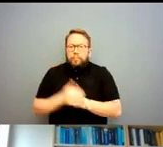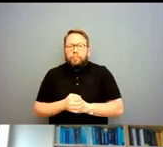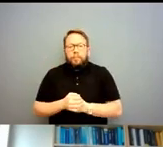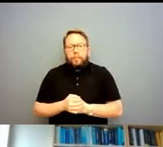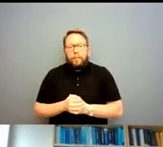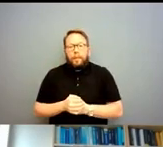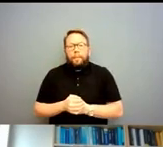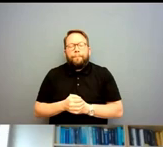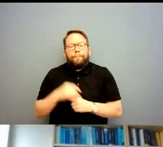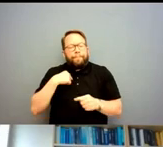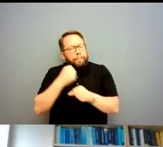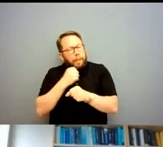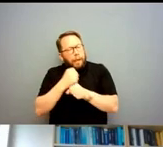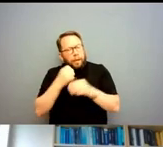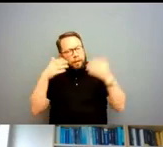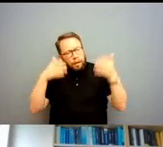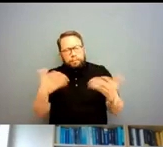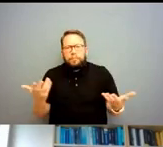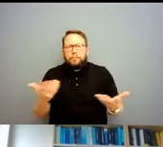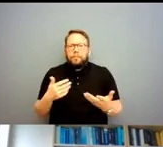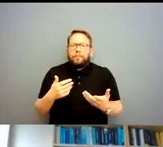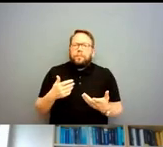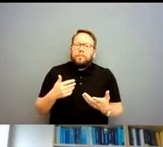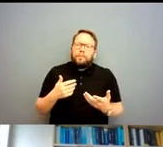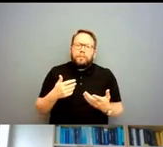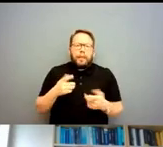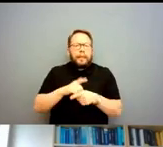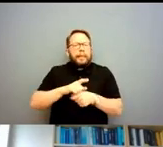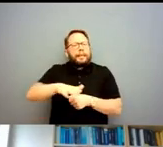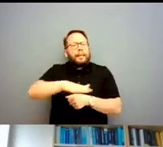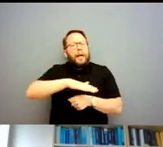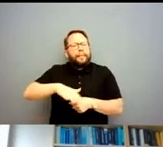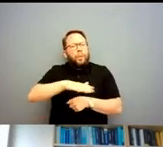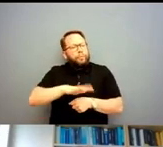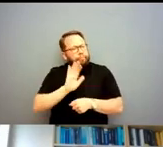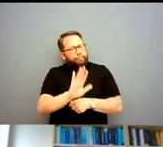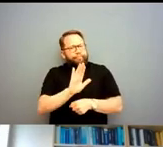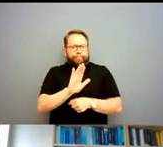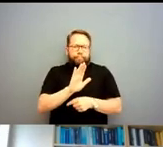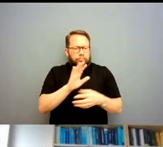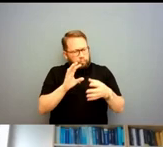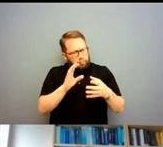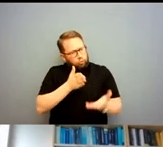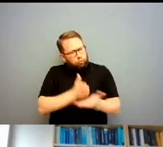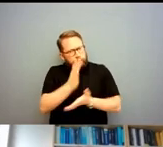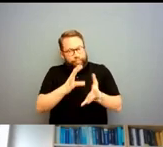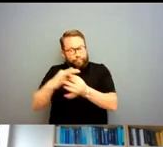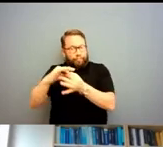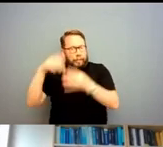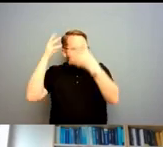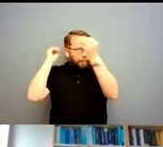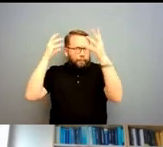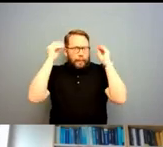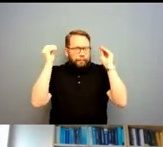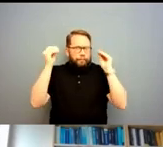implementation of the rights of Indigenous peoples. Lastly, I have the regional and national monitoring